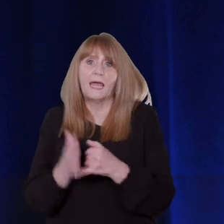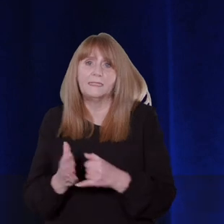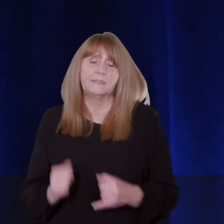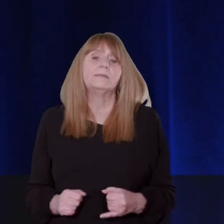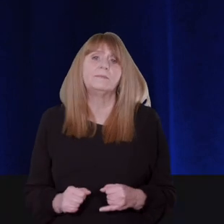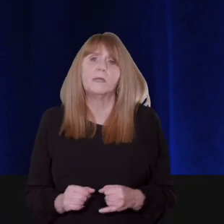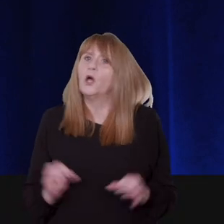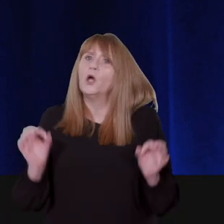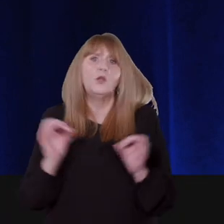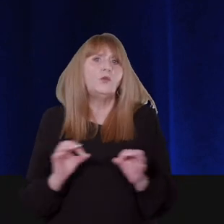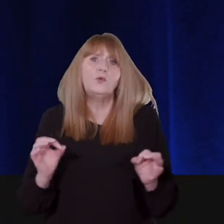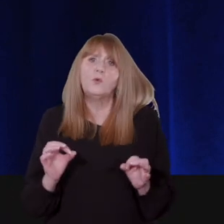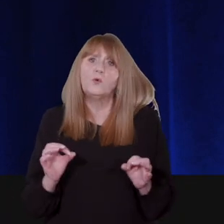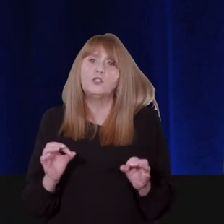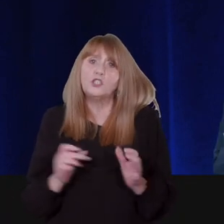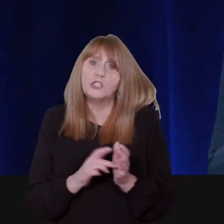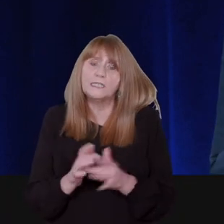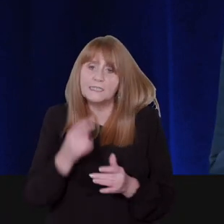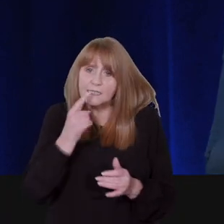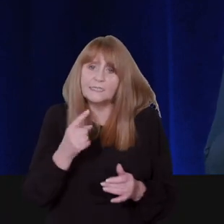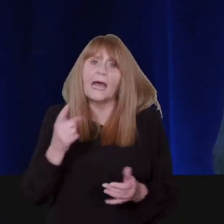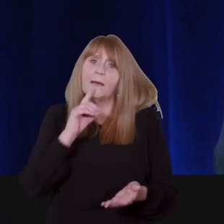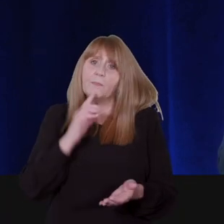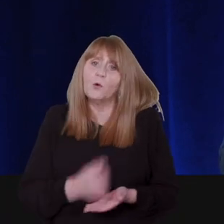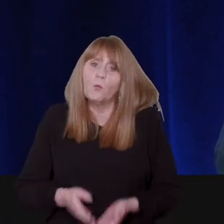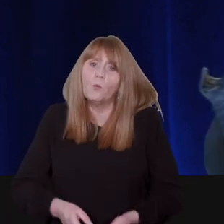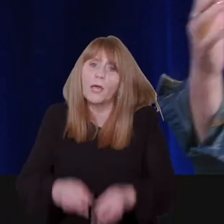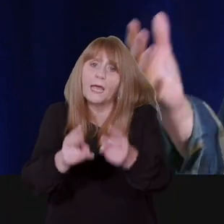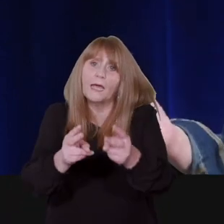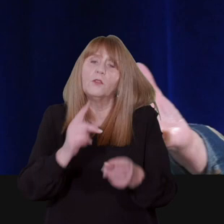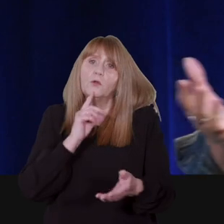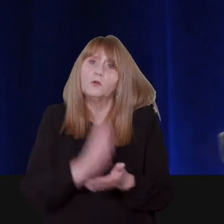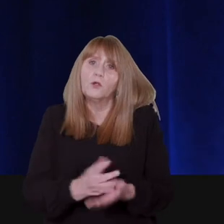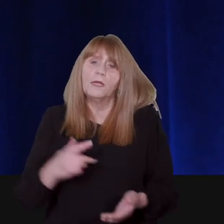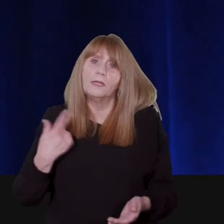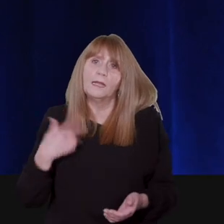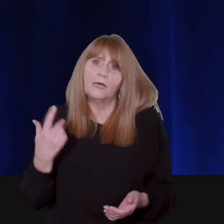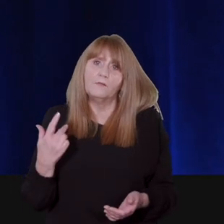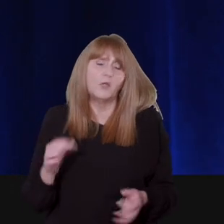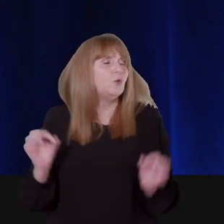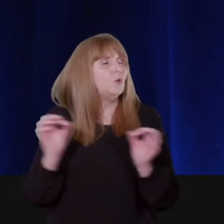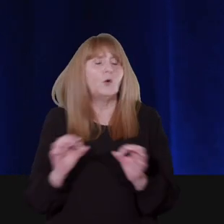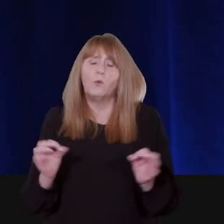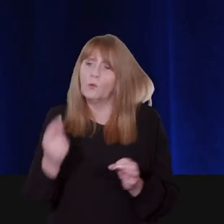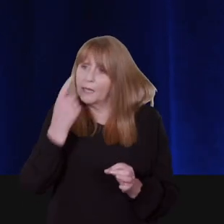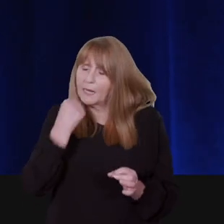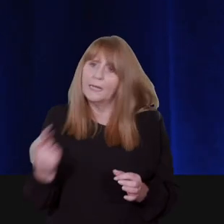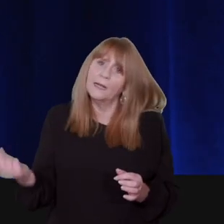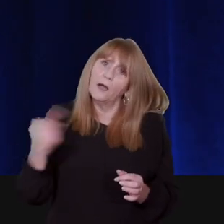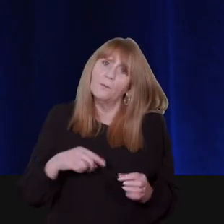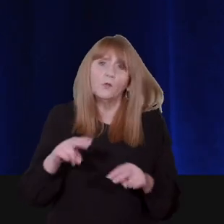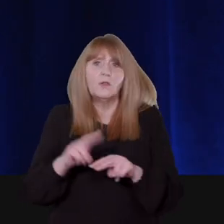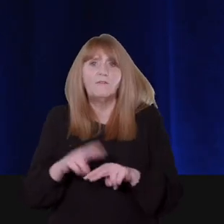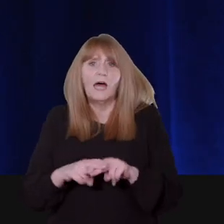can come to the Father except by me. But he also said he had to leave, and that's why he died and rose again, to pay the price for our